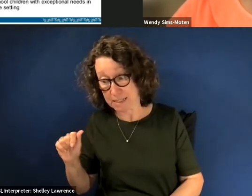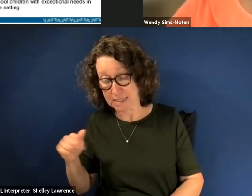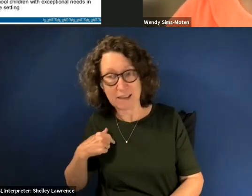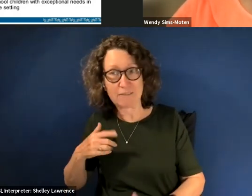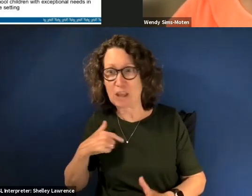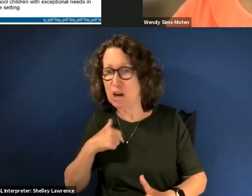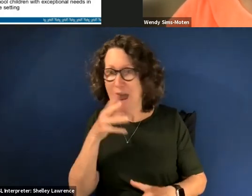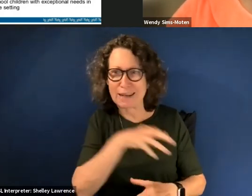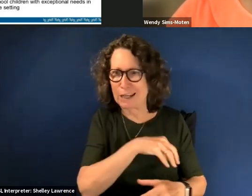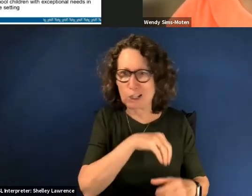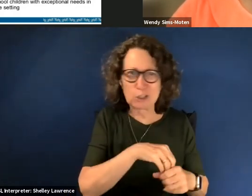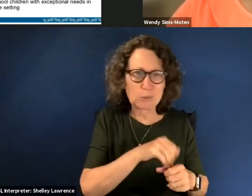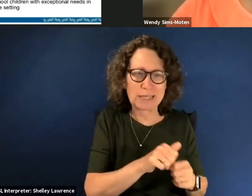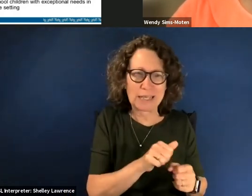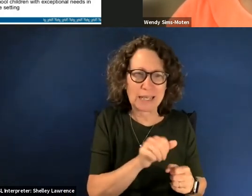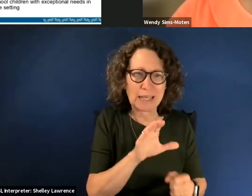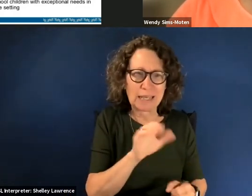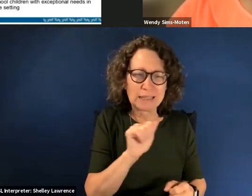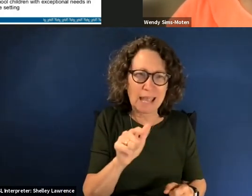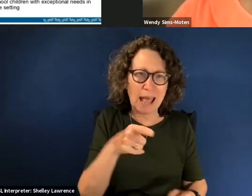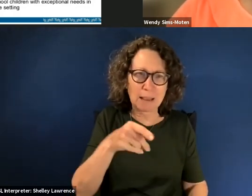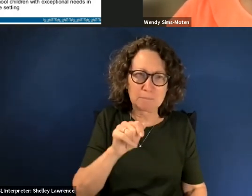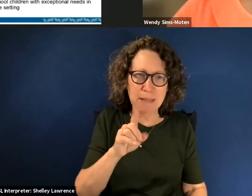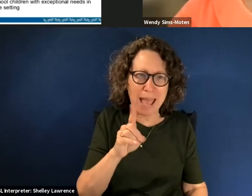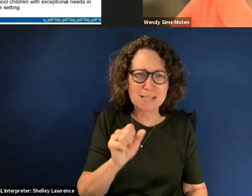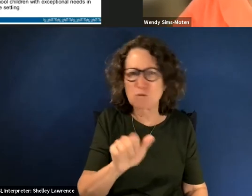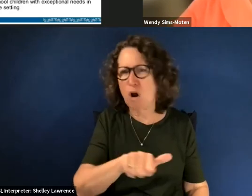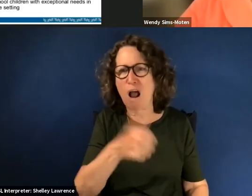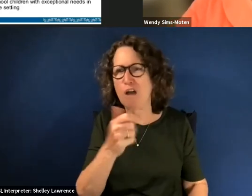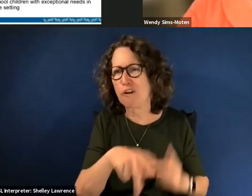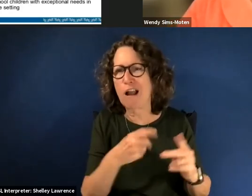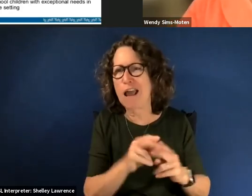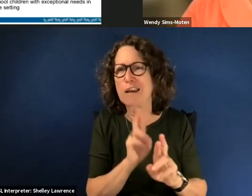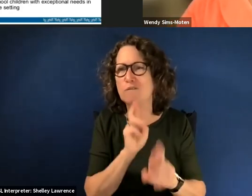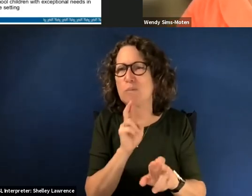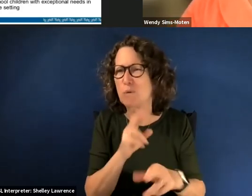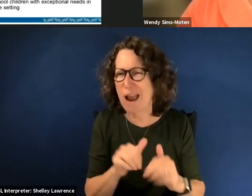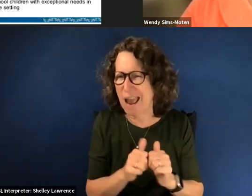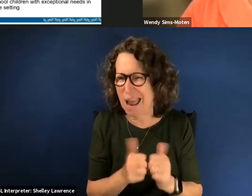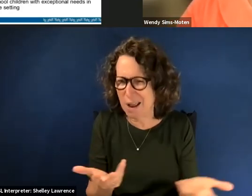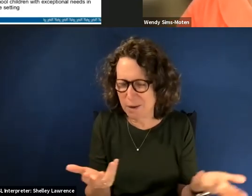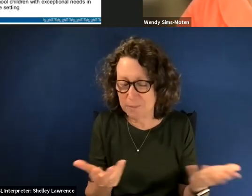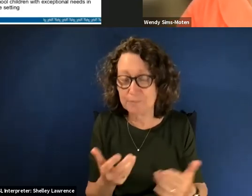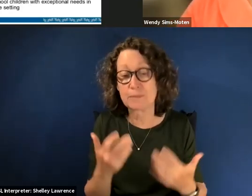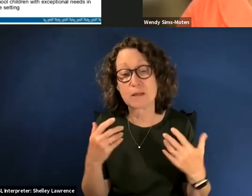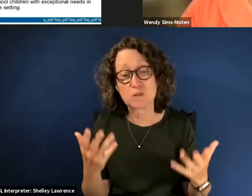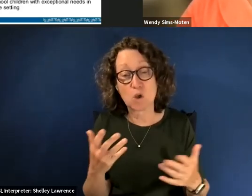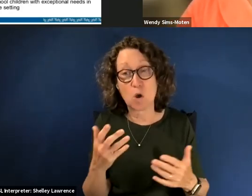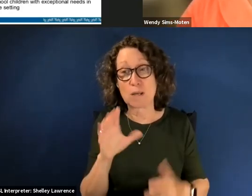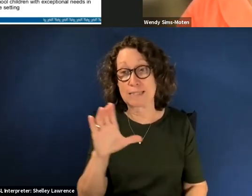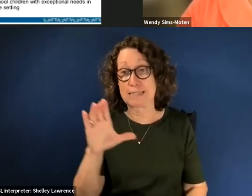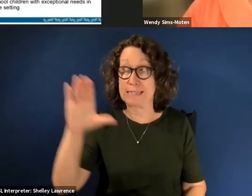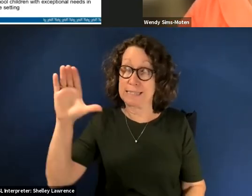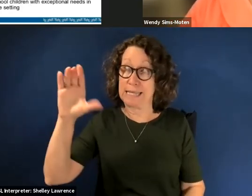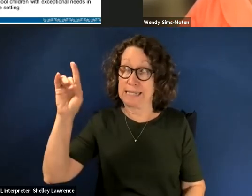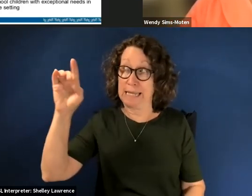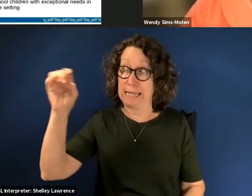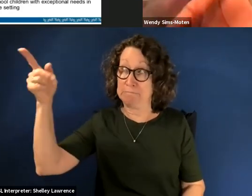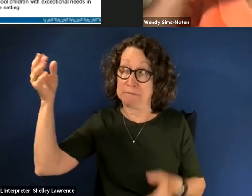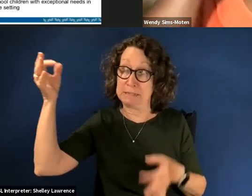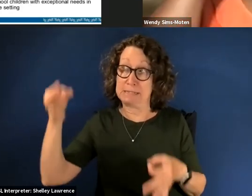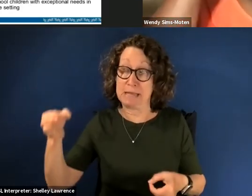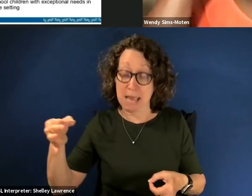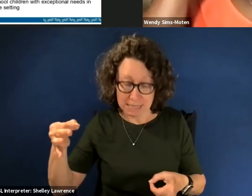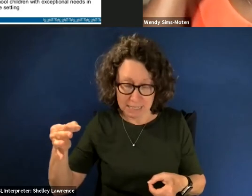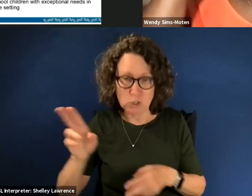not included in CalPADS or the other form of reporting. So the CDE decided to go ahead and